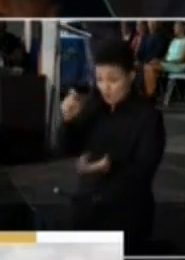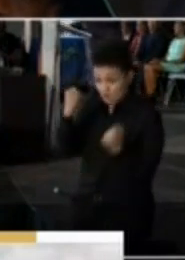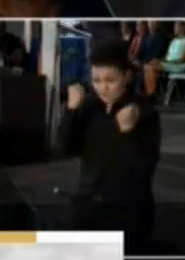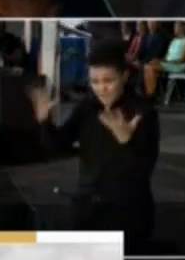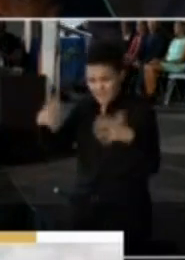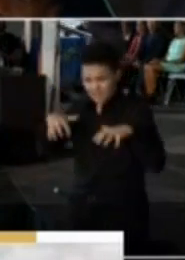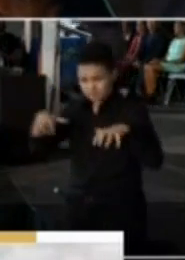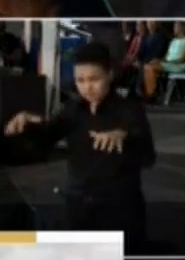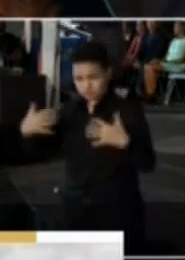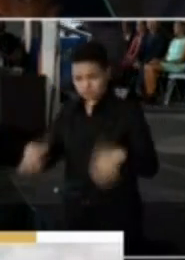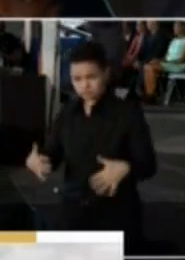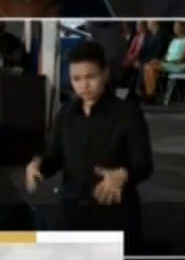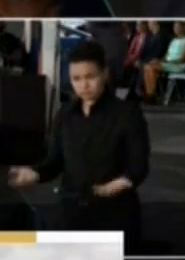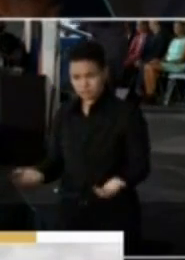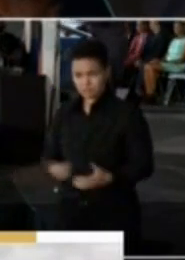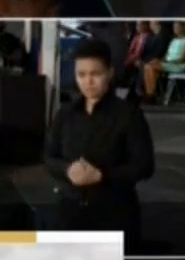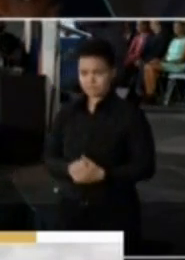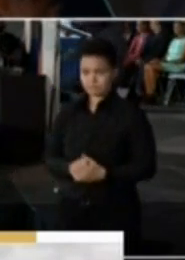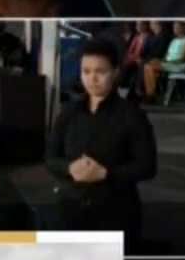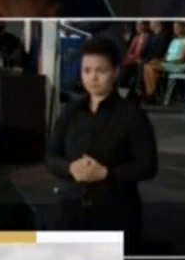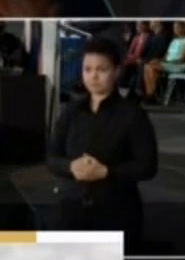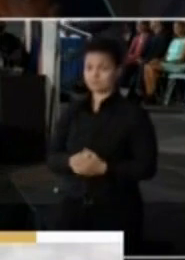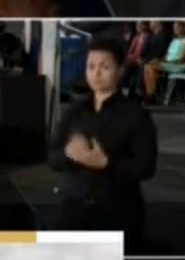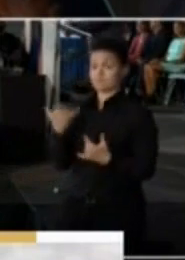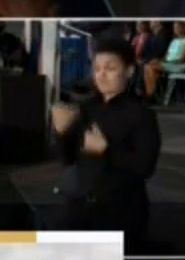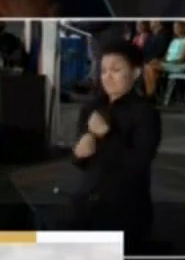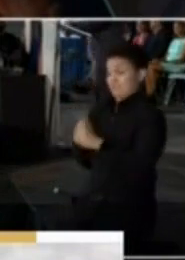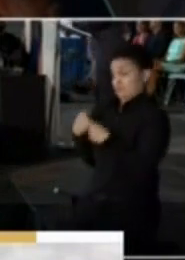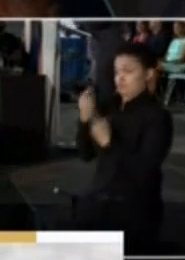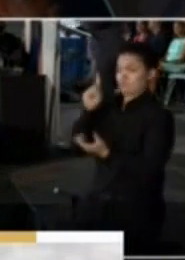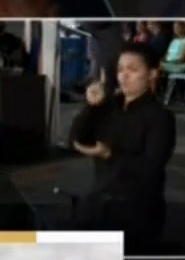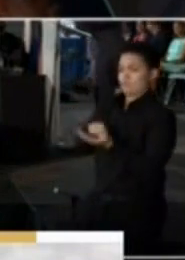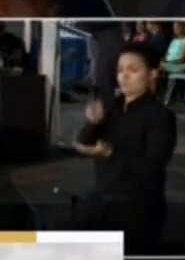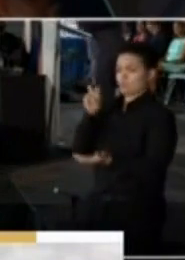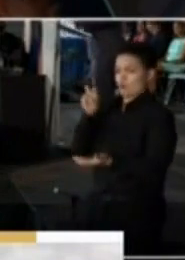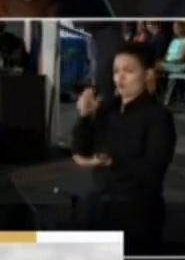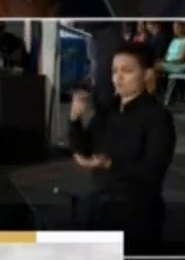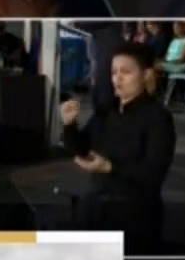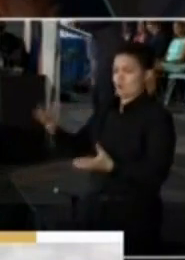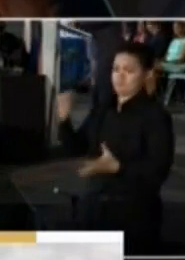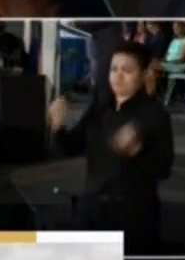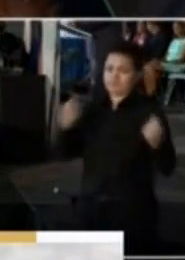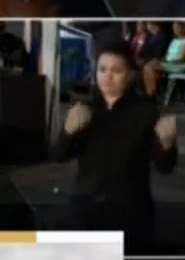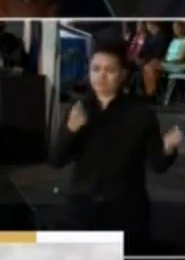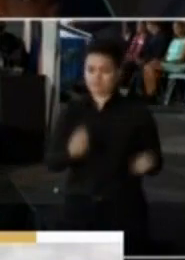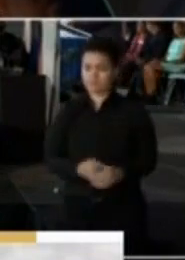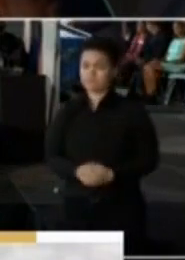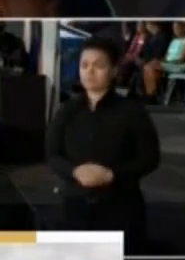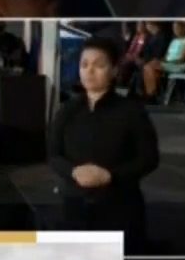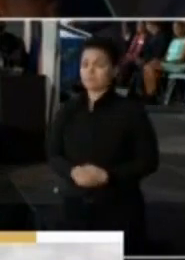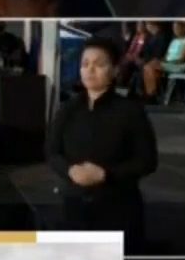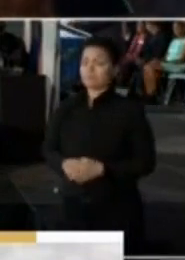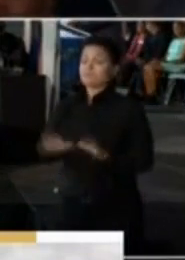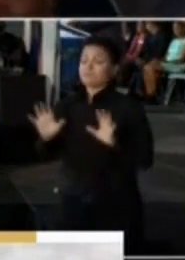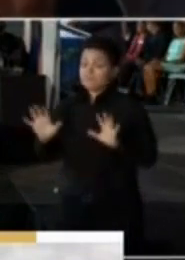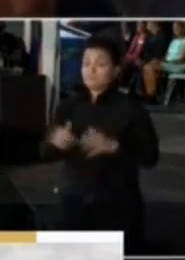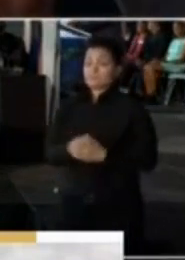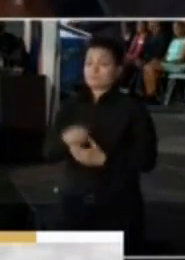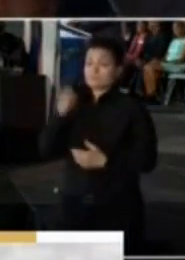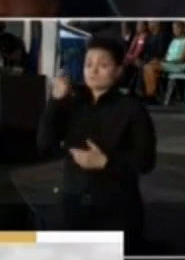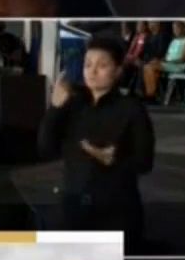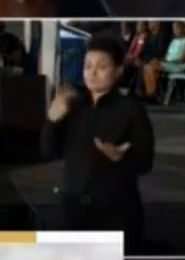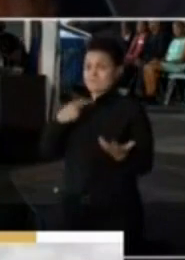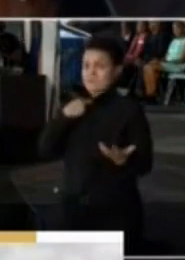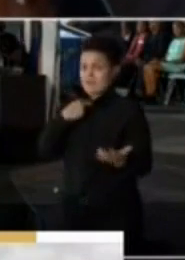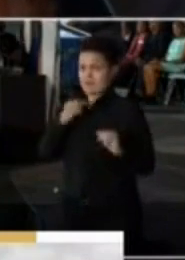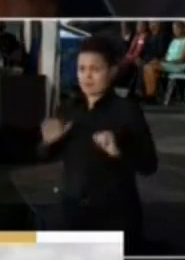guns so far this year. We're being held hostage by those who believe unrestrained access to